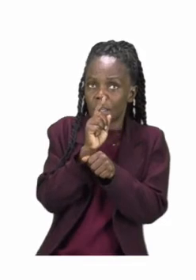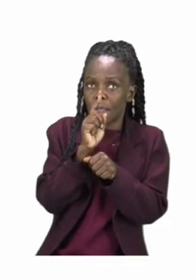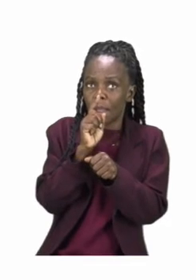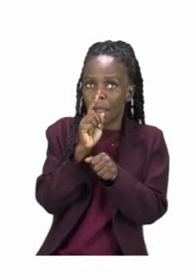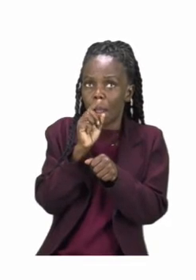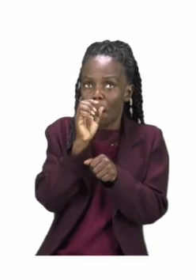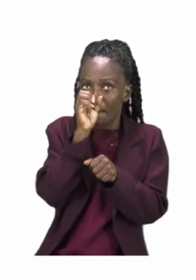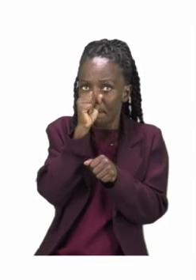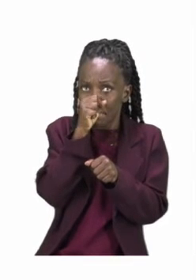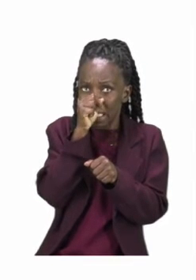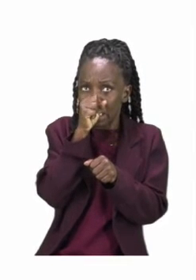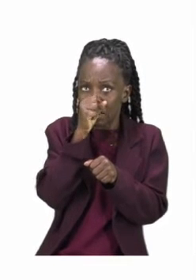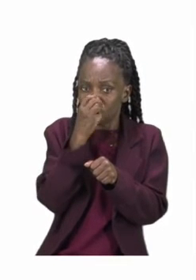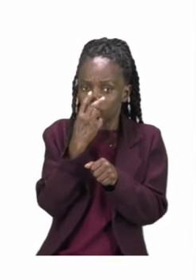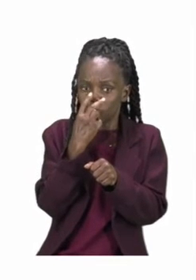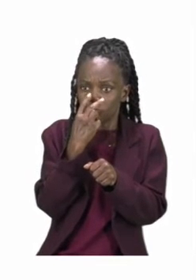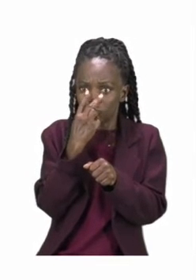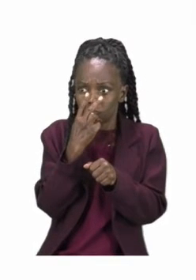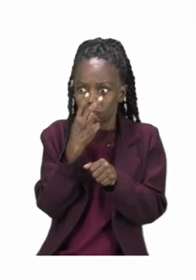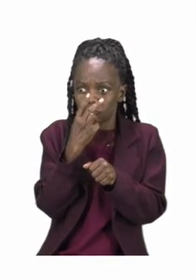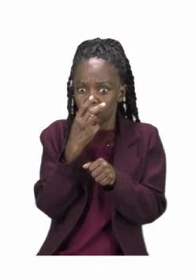door.